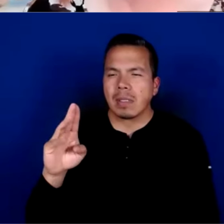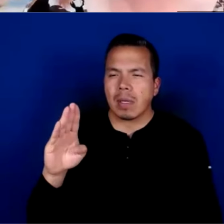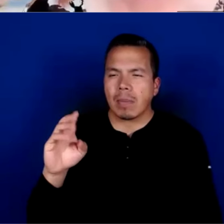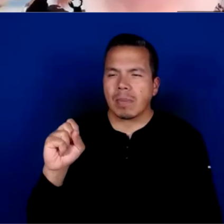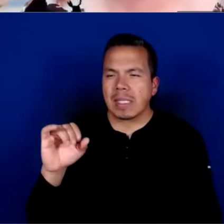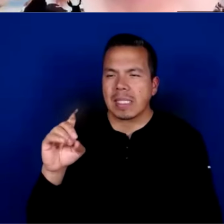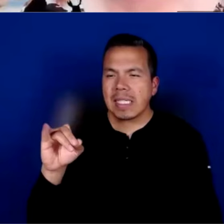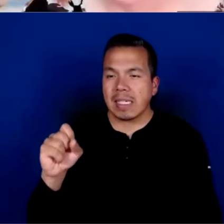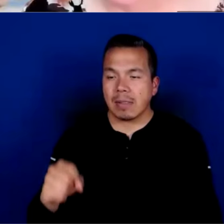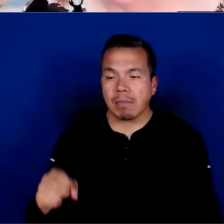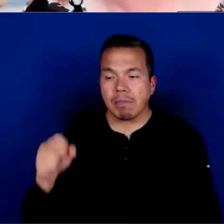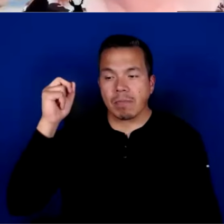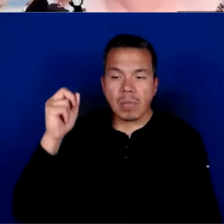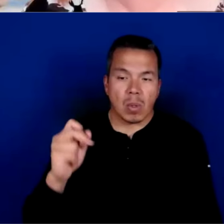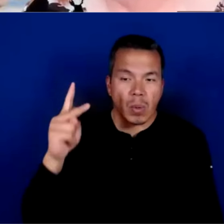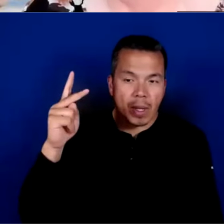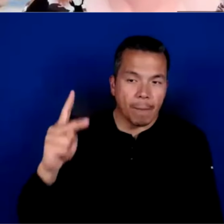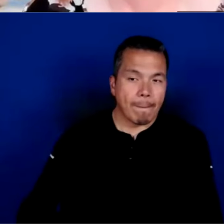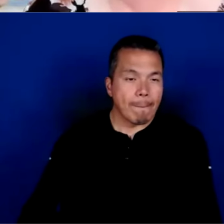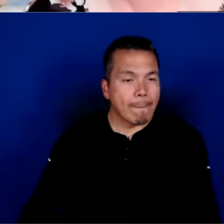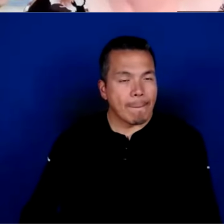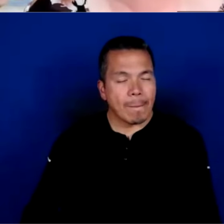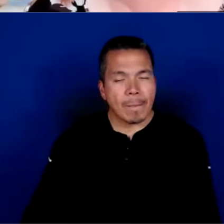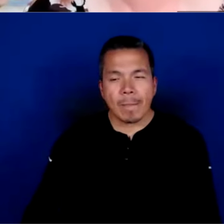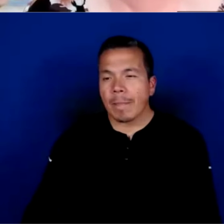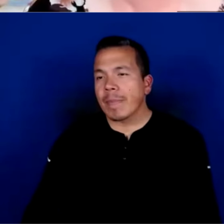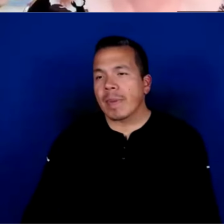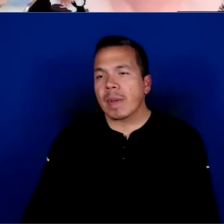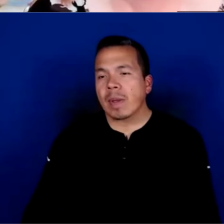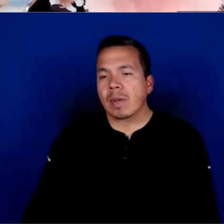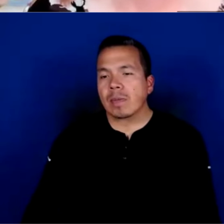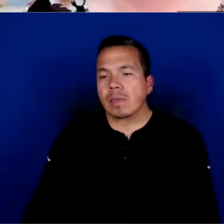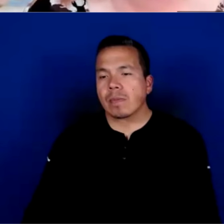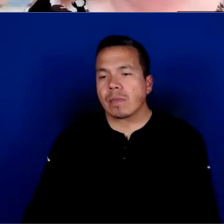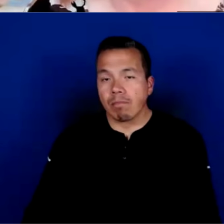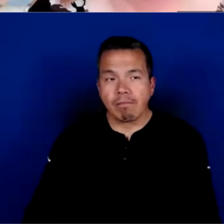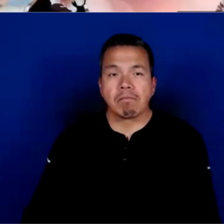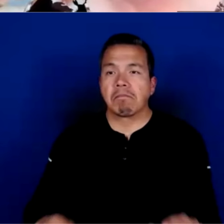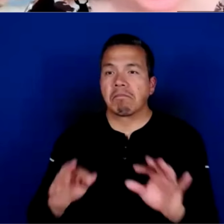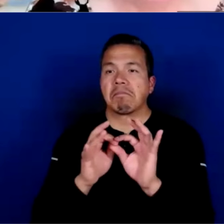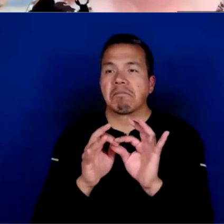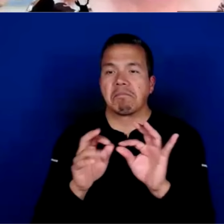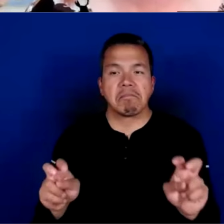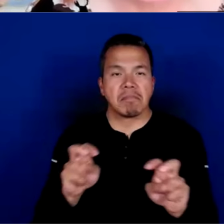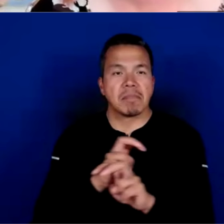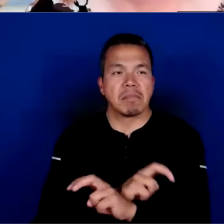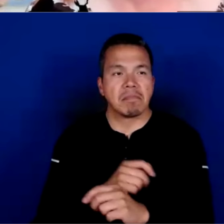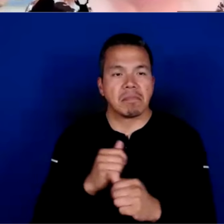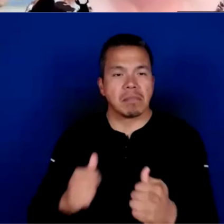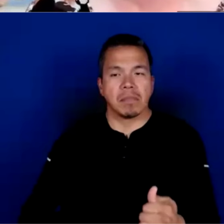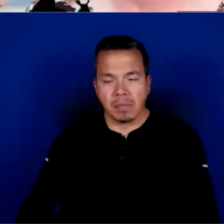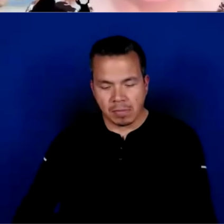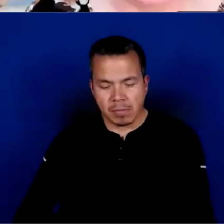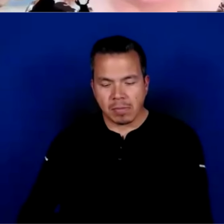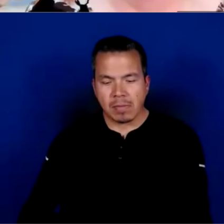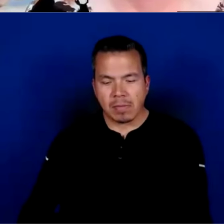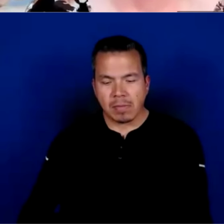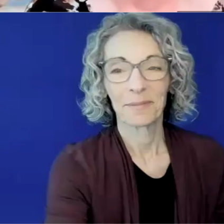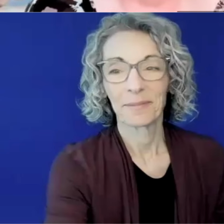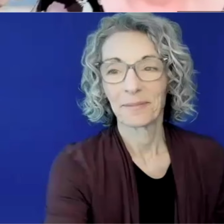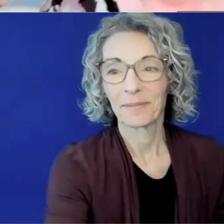All right. Right. Yeah, I don't see any other specifically to that. So Me neither, Nikki. I'm glad we're on the same page. Let's keep